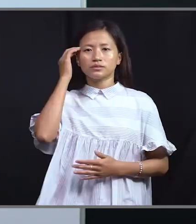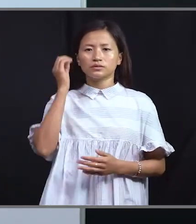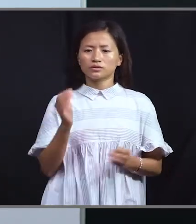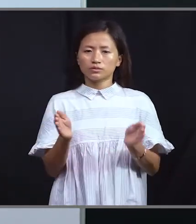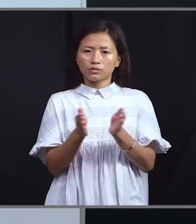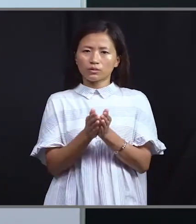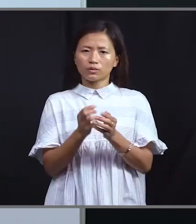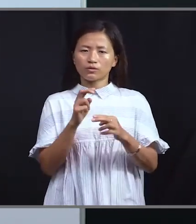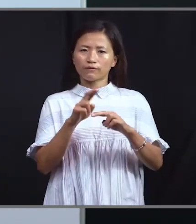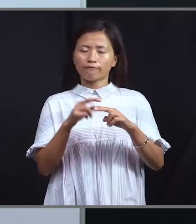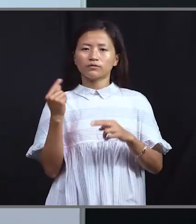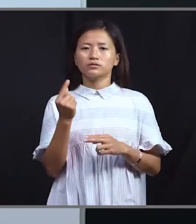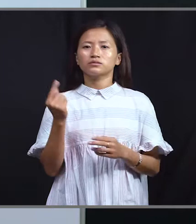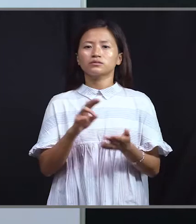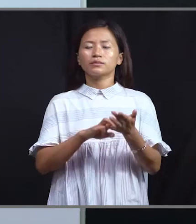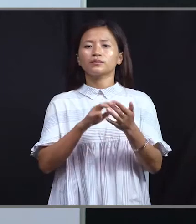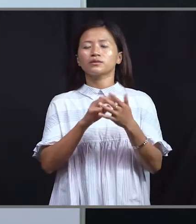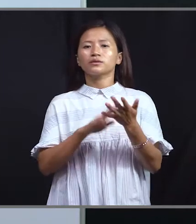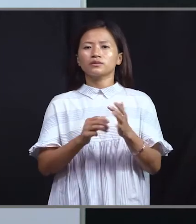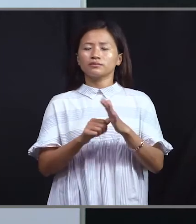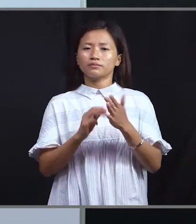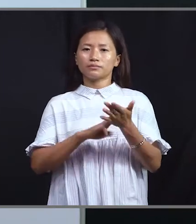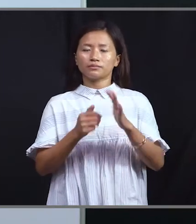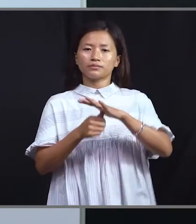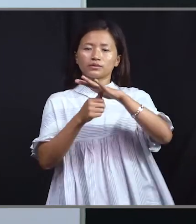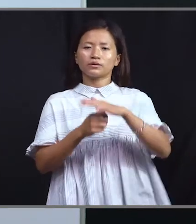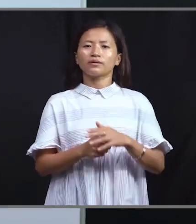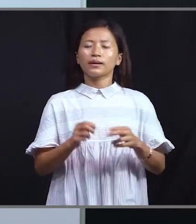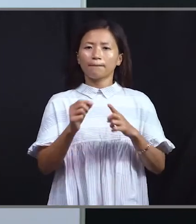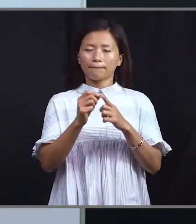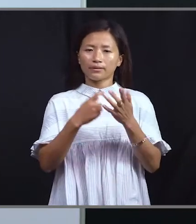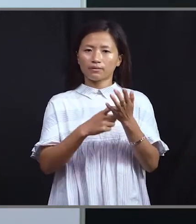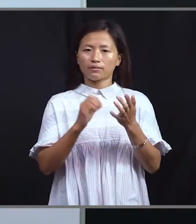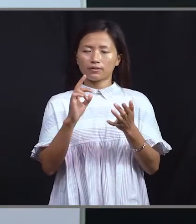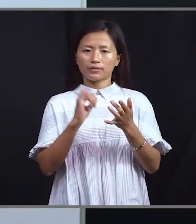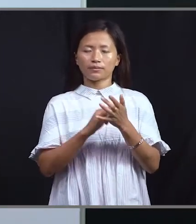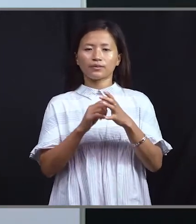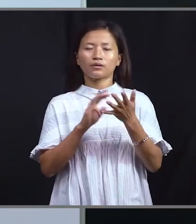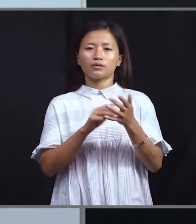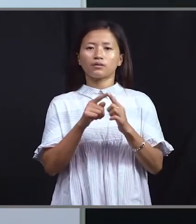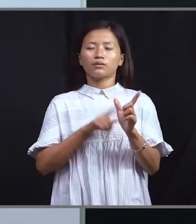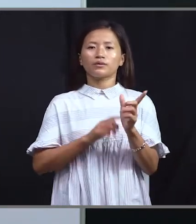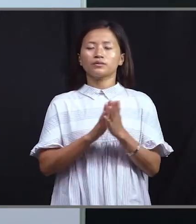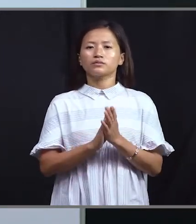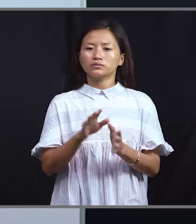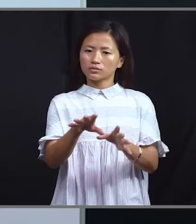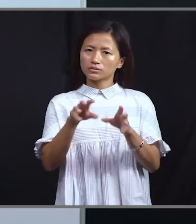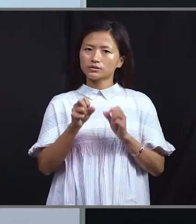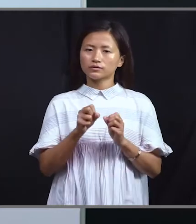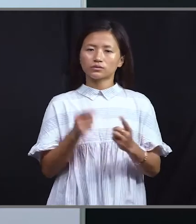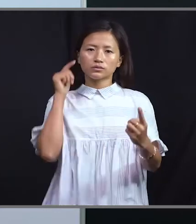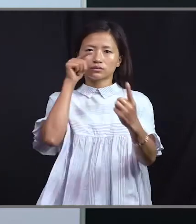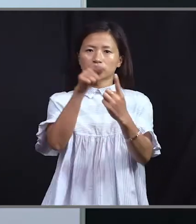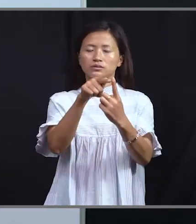an organization, every manager required to perform some primary functions, okay, in order to achieve those organizational